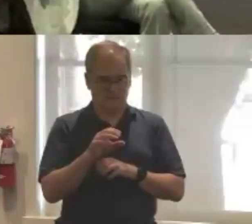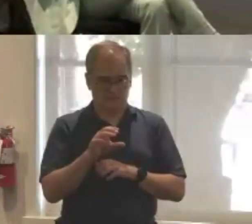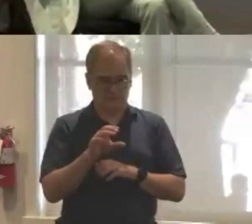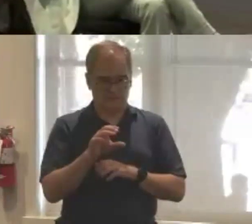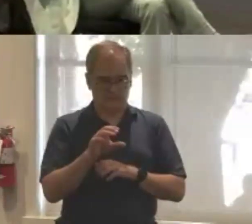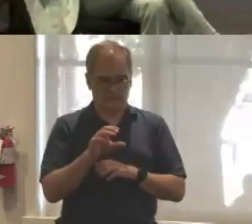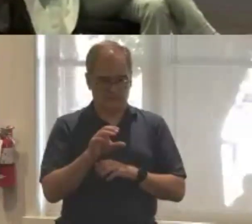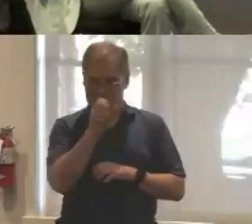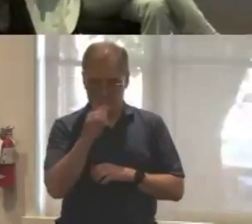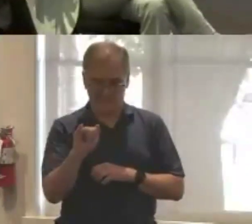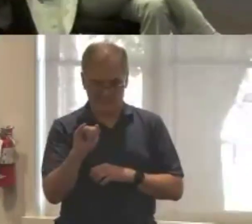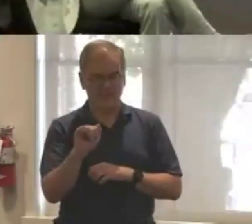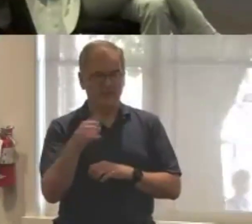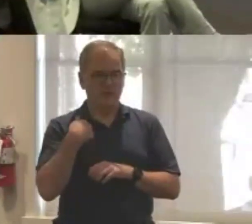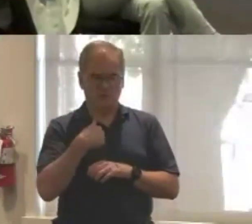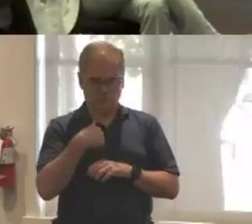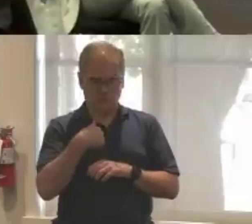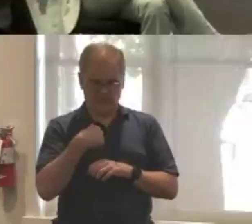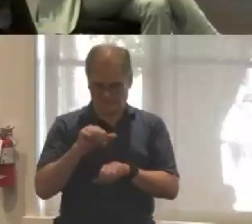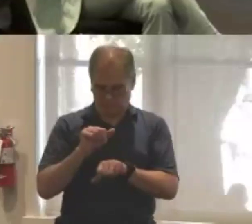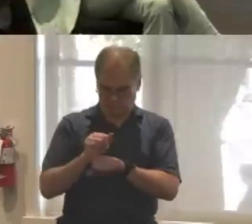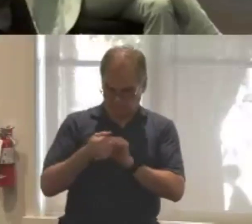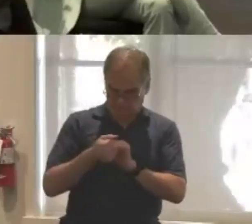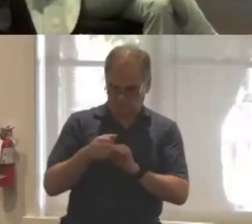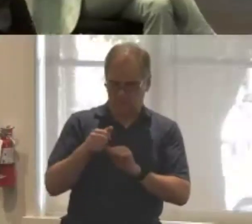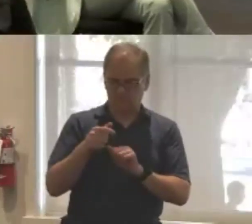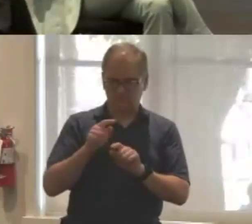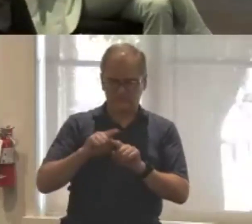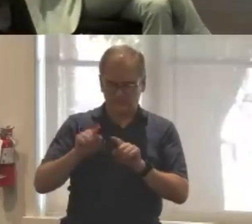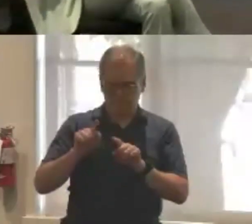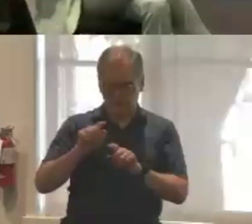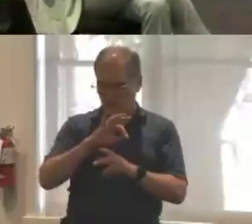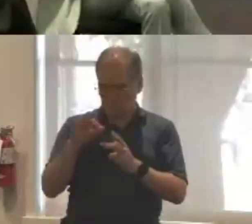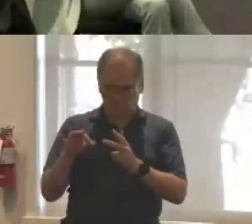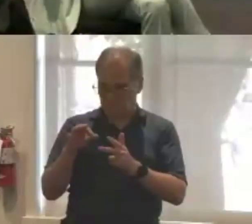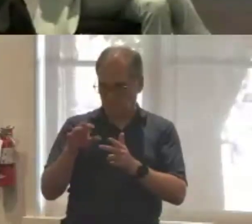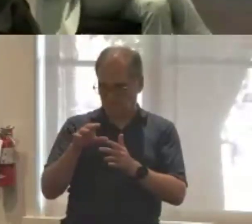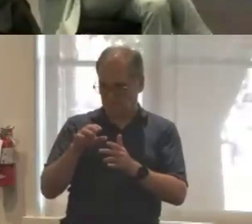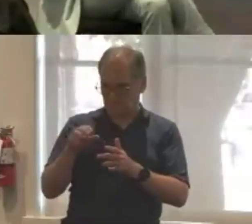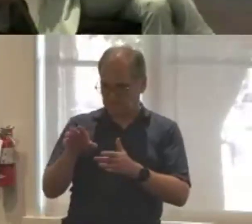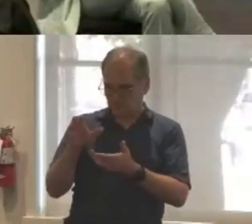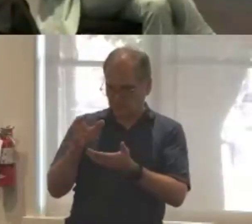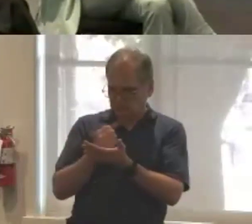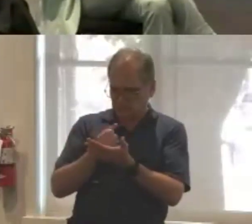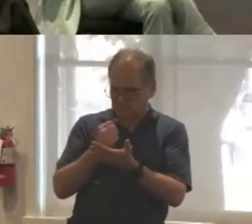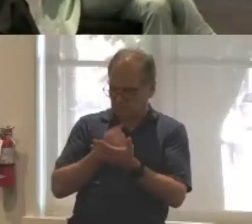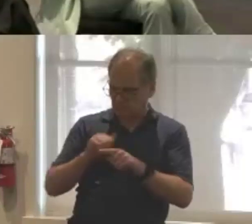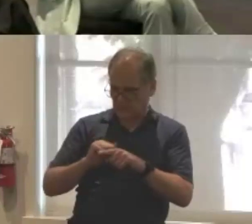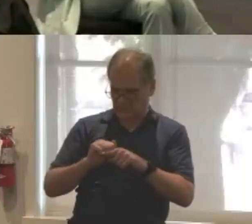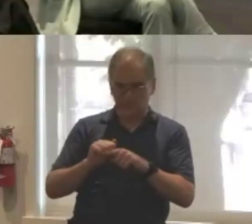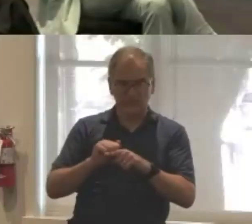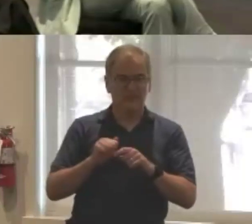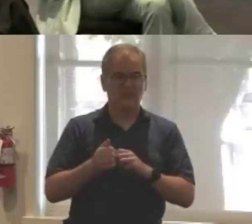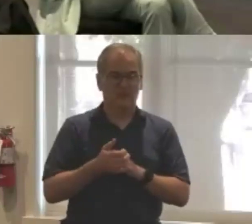Learn at Work opportunity through settlement.org. through that option. So you can learn while you're at work, and it's